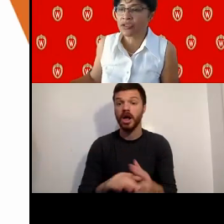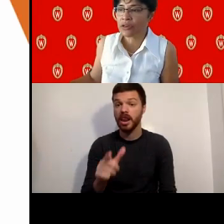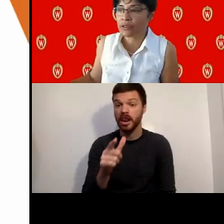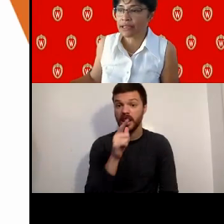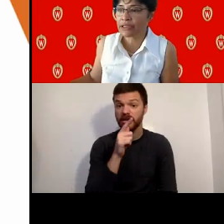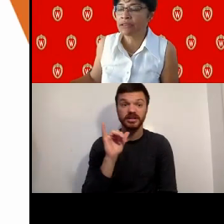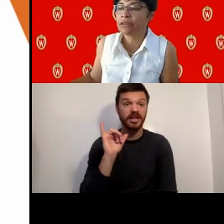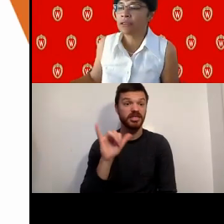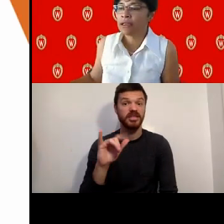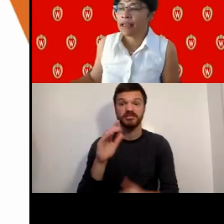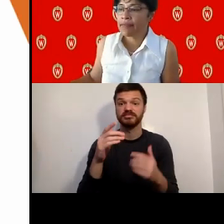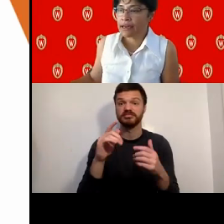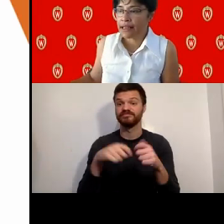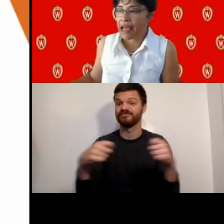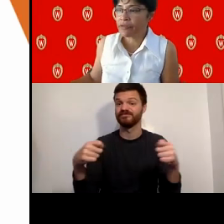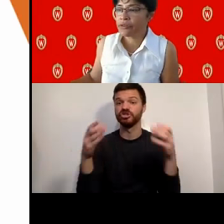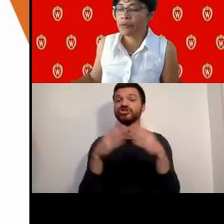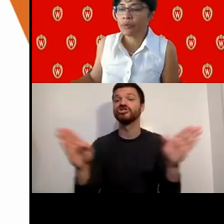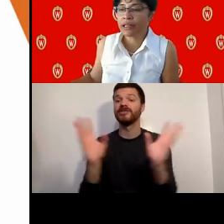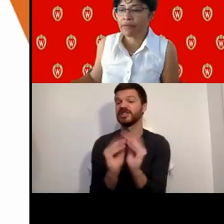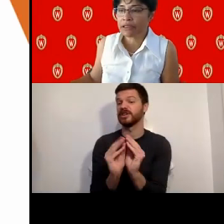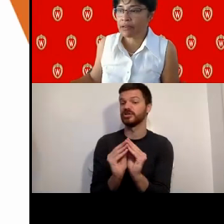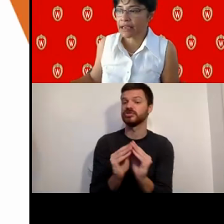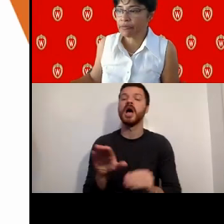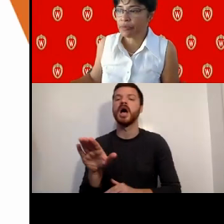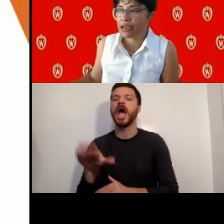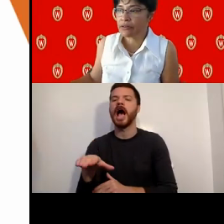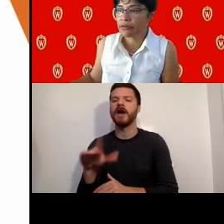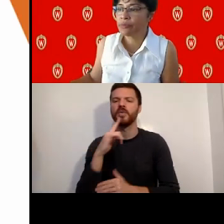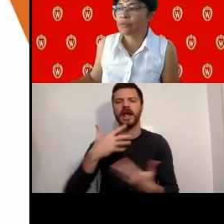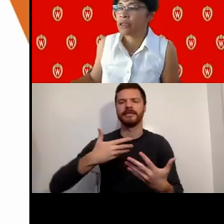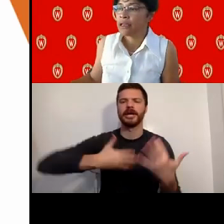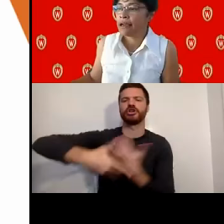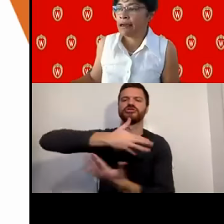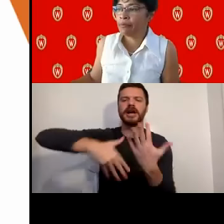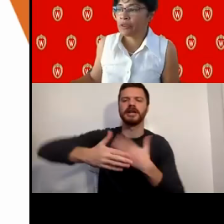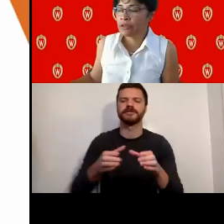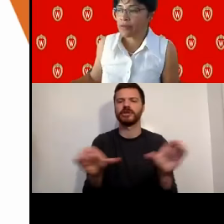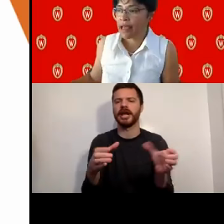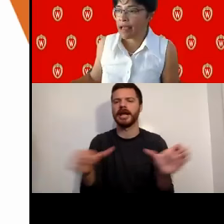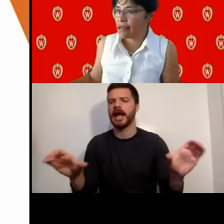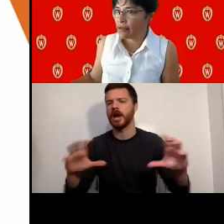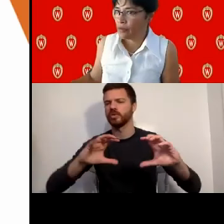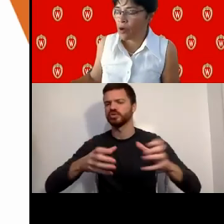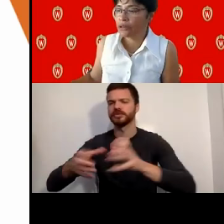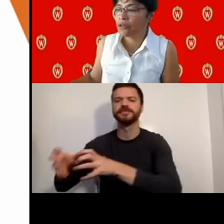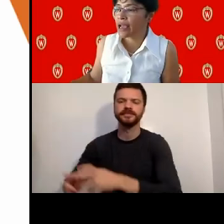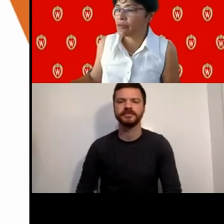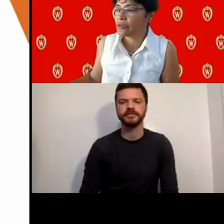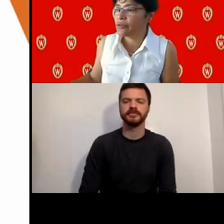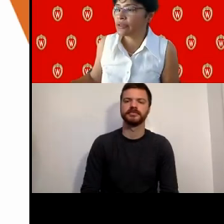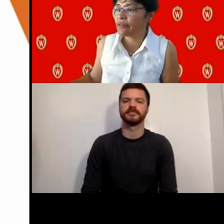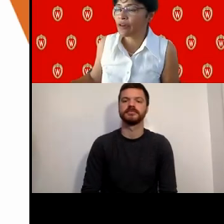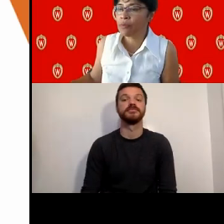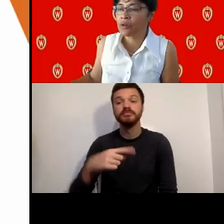end of the general session. And then in the afternoon, we'll have interactive breakout groups so that you all learn